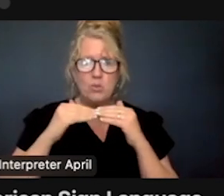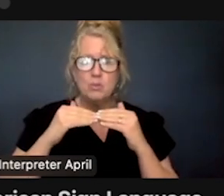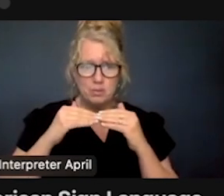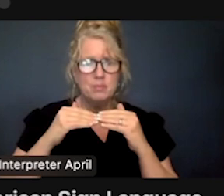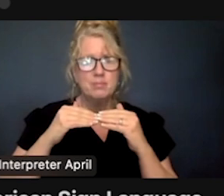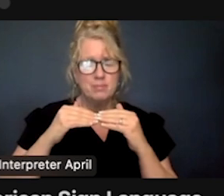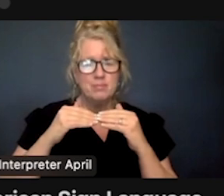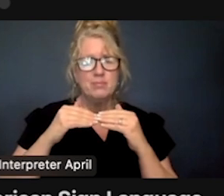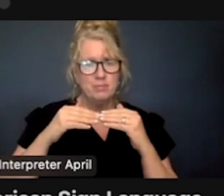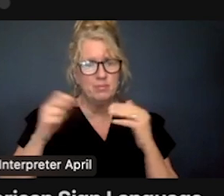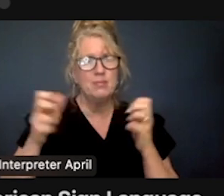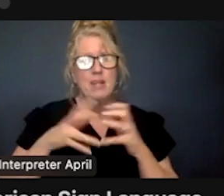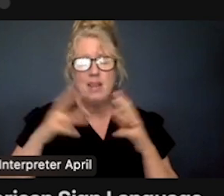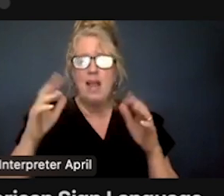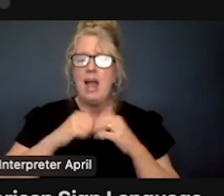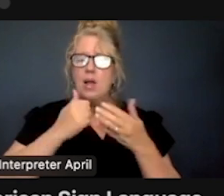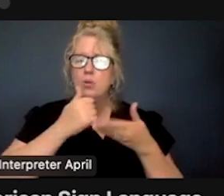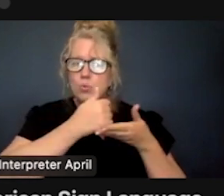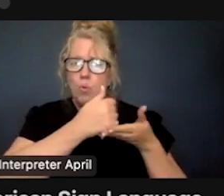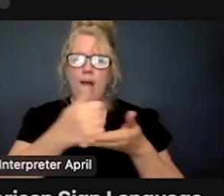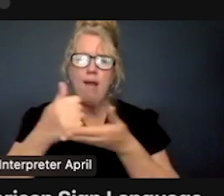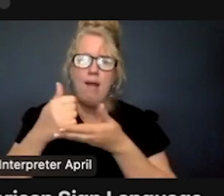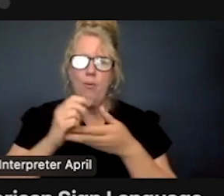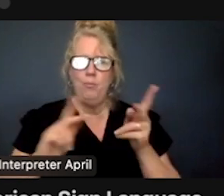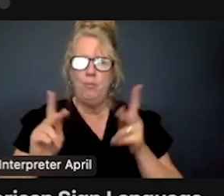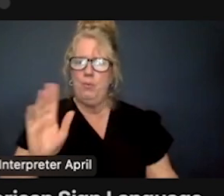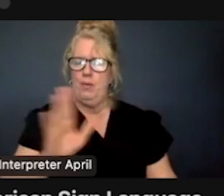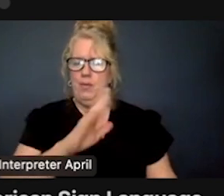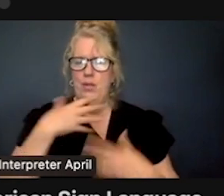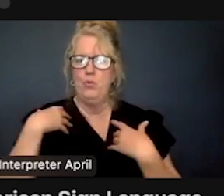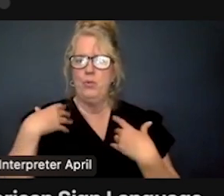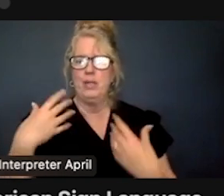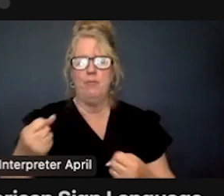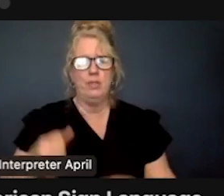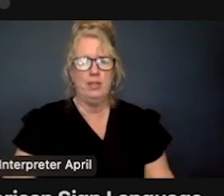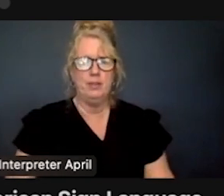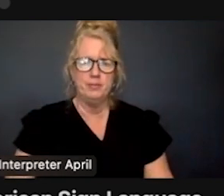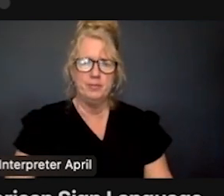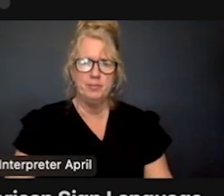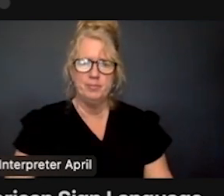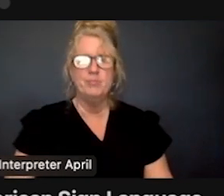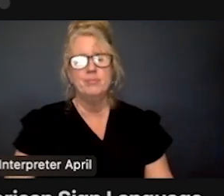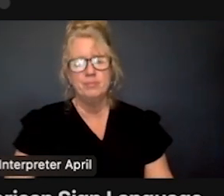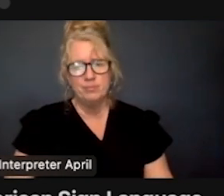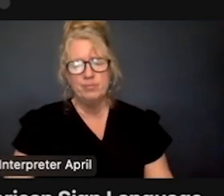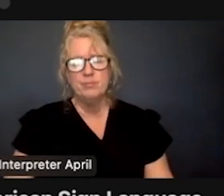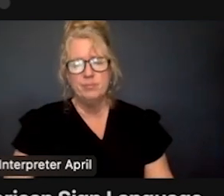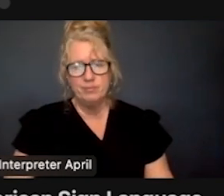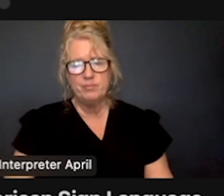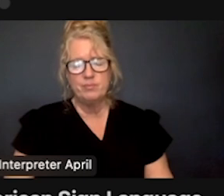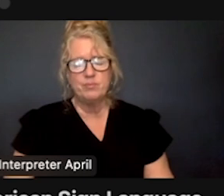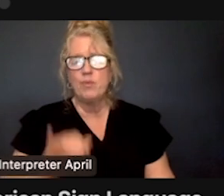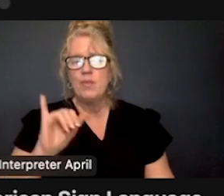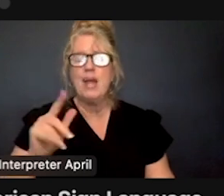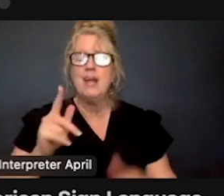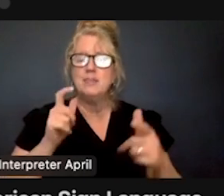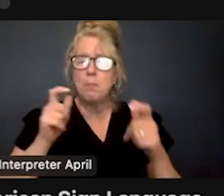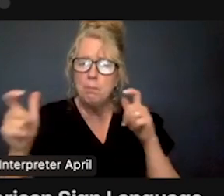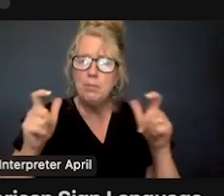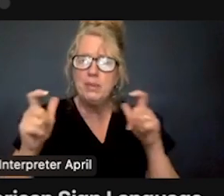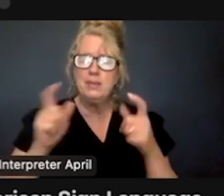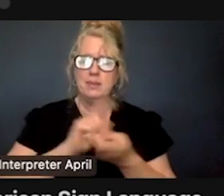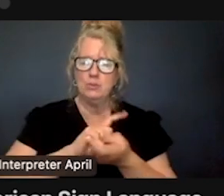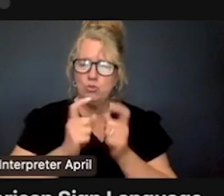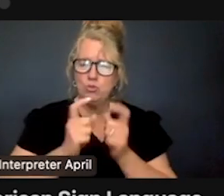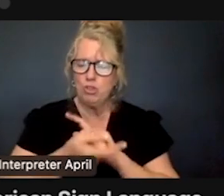do with helping others in their recovery. So I would say that that's been one of the big changes in the recognition that